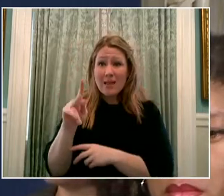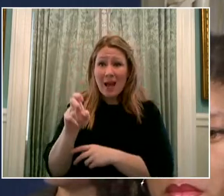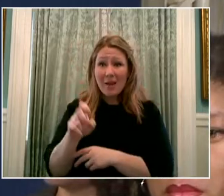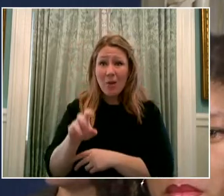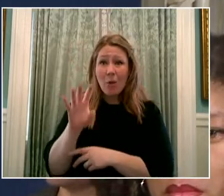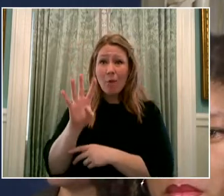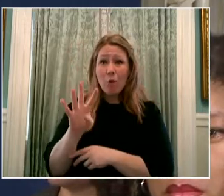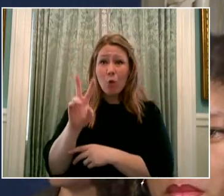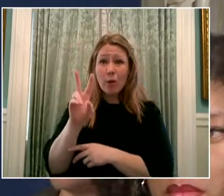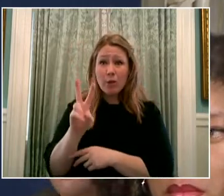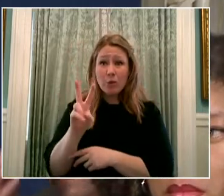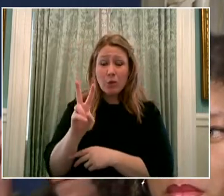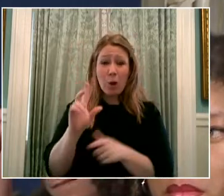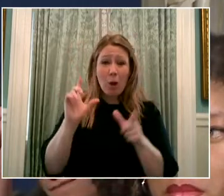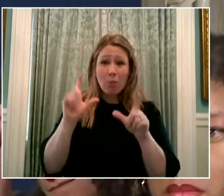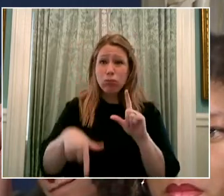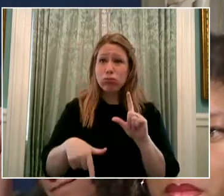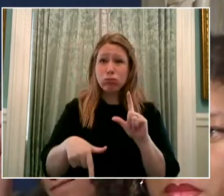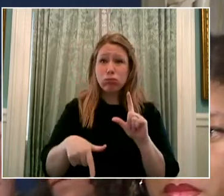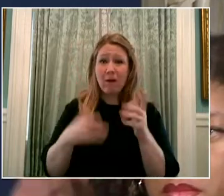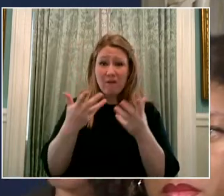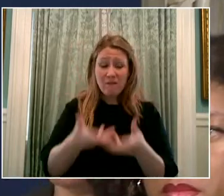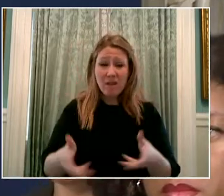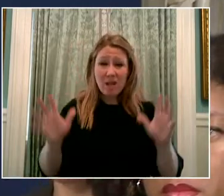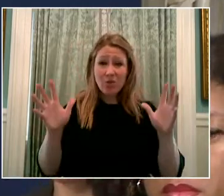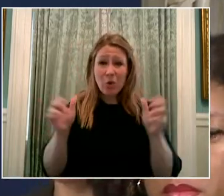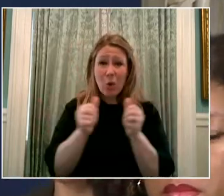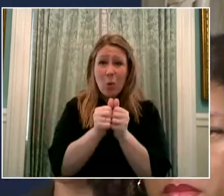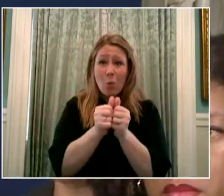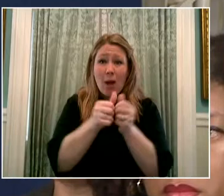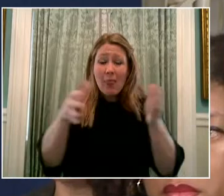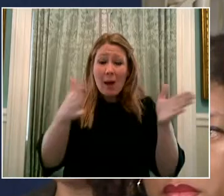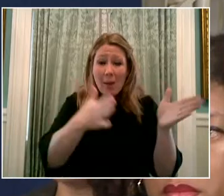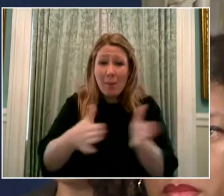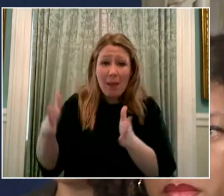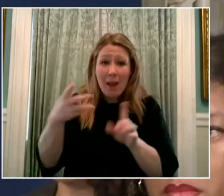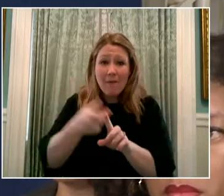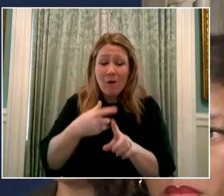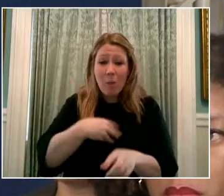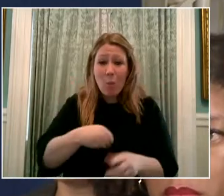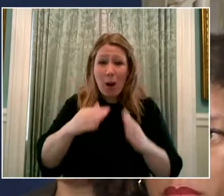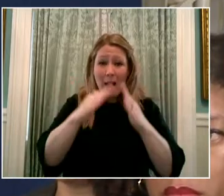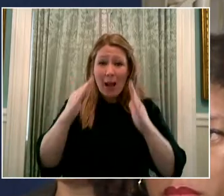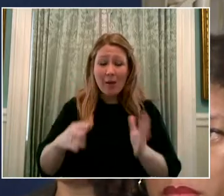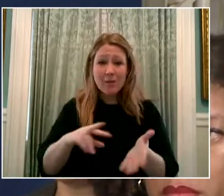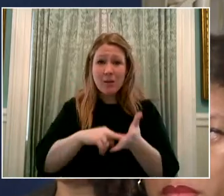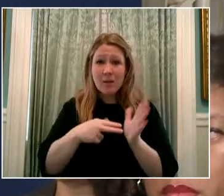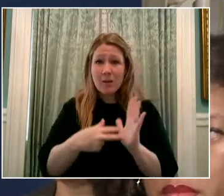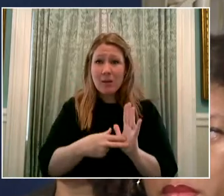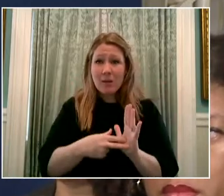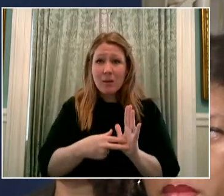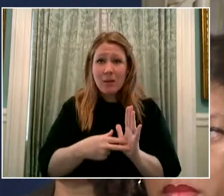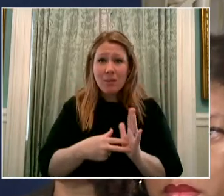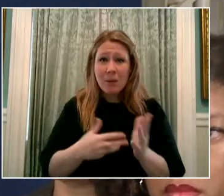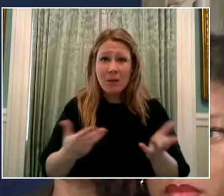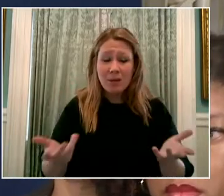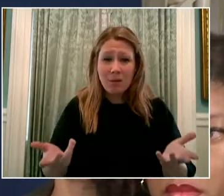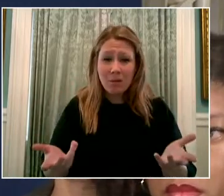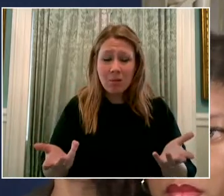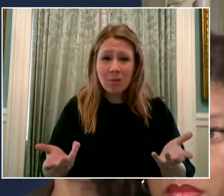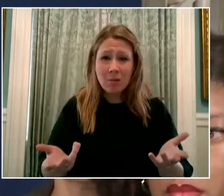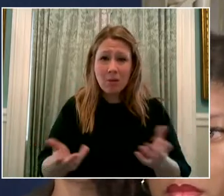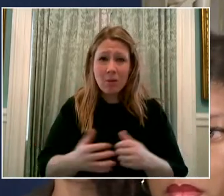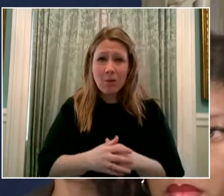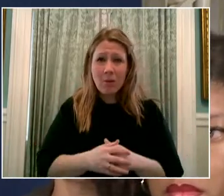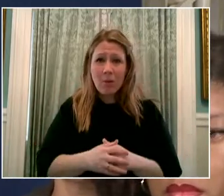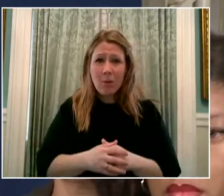no real plan. We have not heard a real plan from the White House. We're getting ready to lift Title 42. A